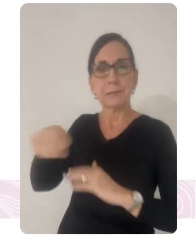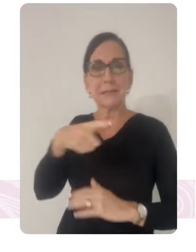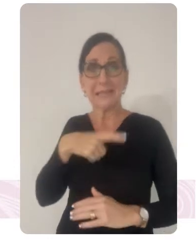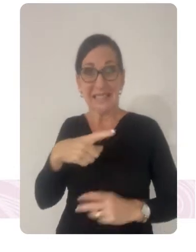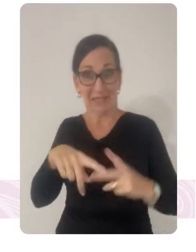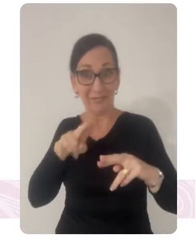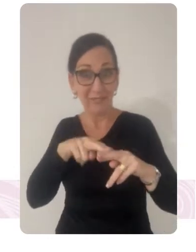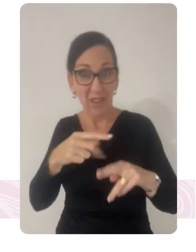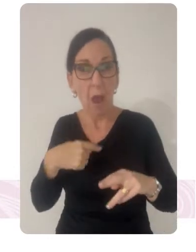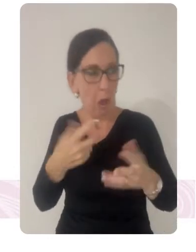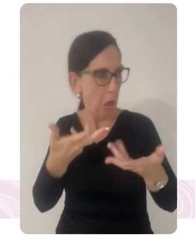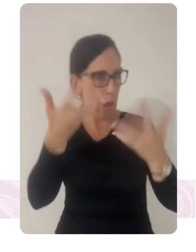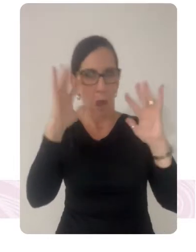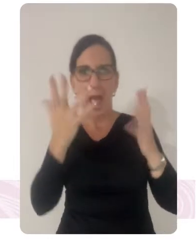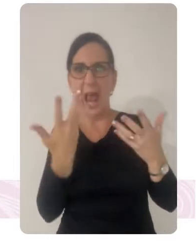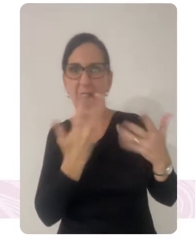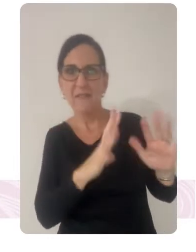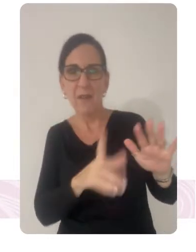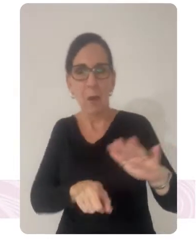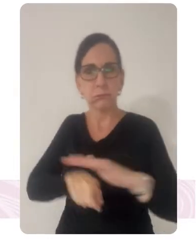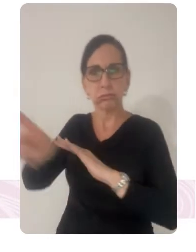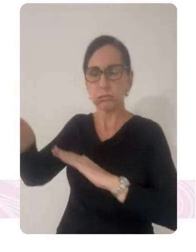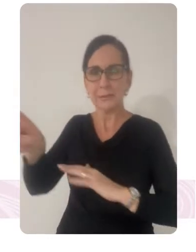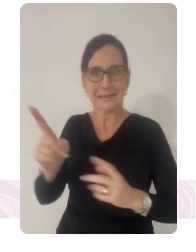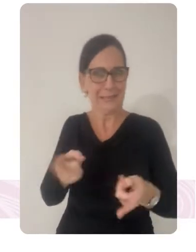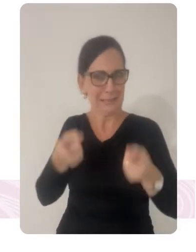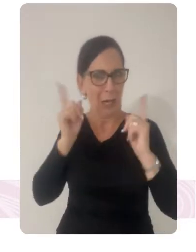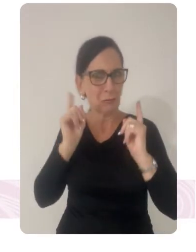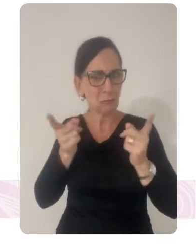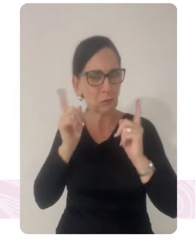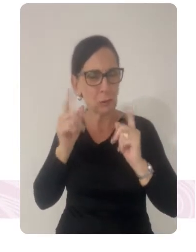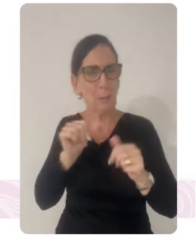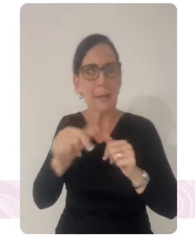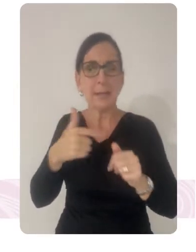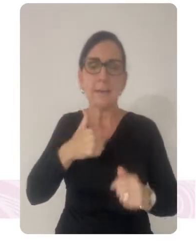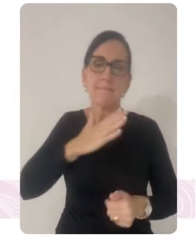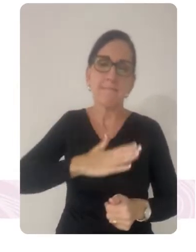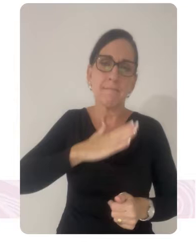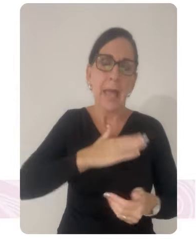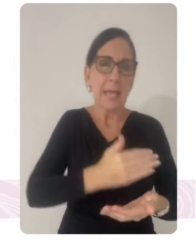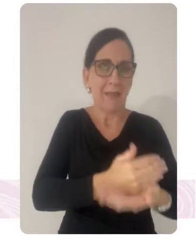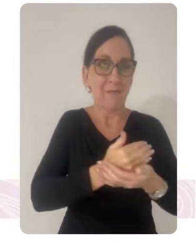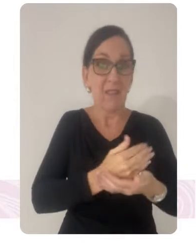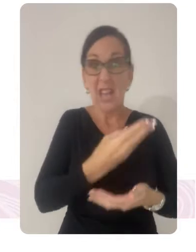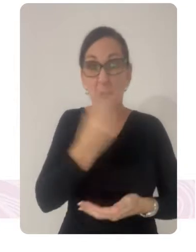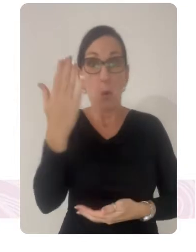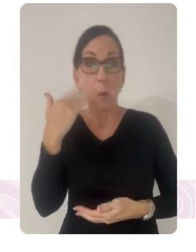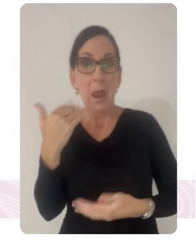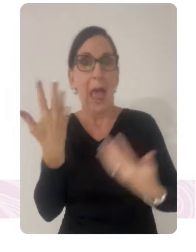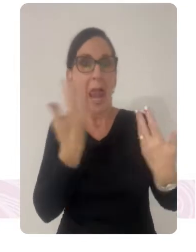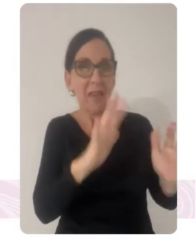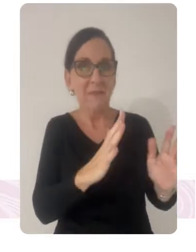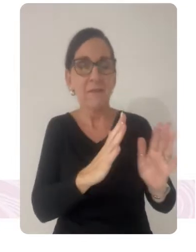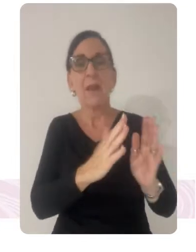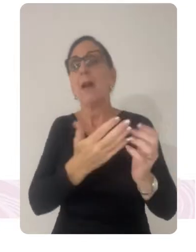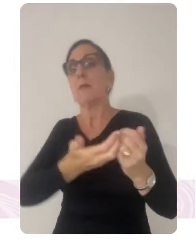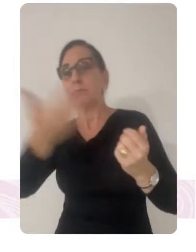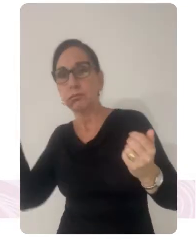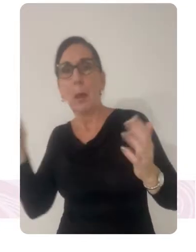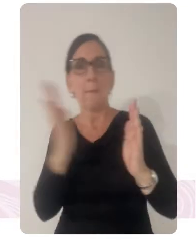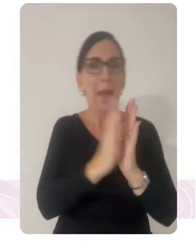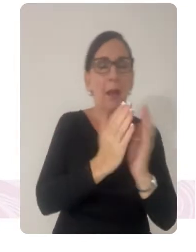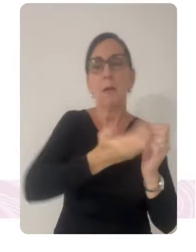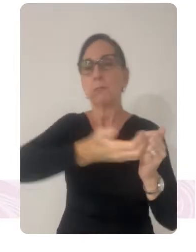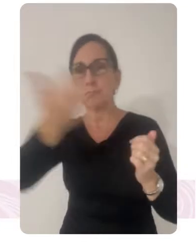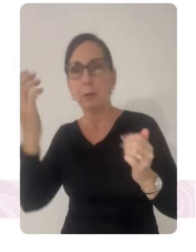is abuse, as they believe the safest option is to stay. Other women may leave and return several times before they are able